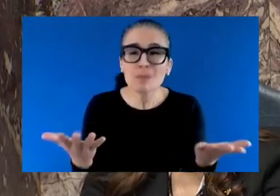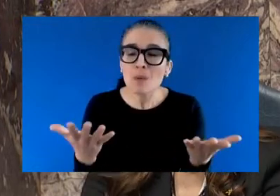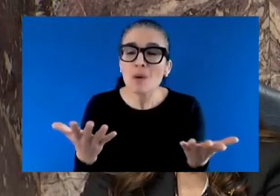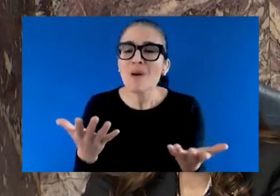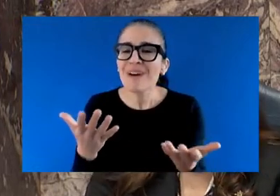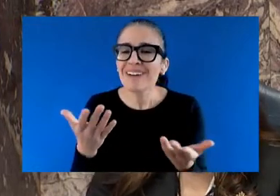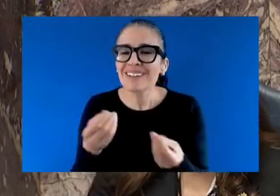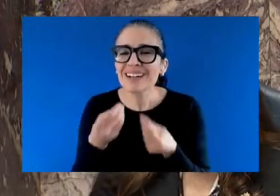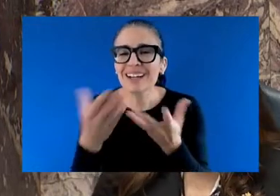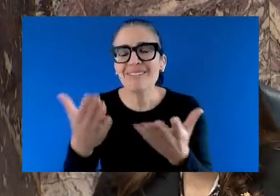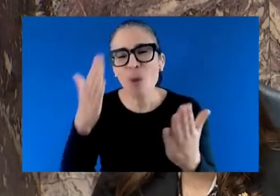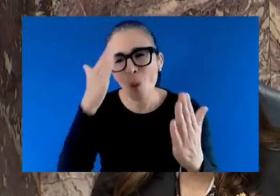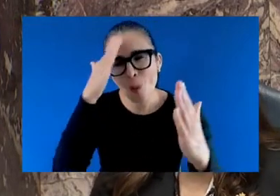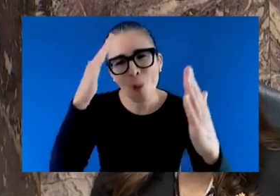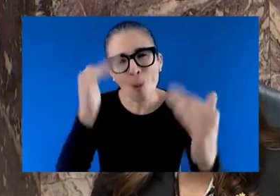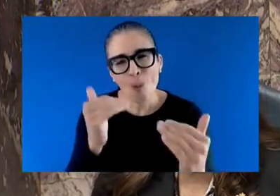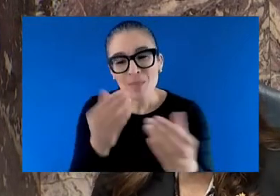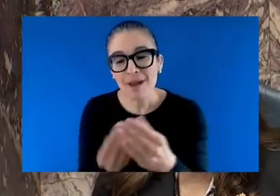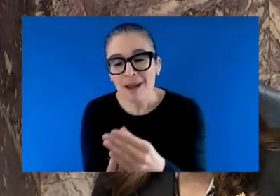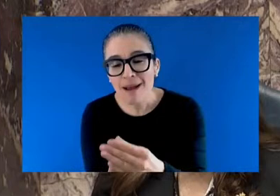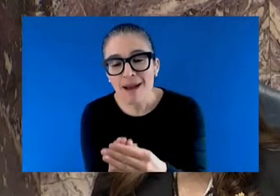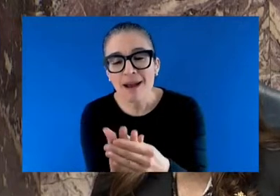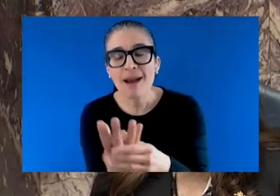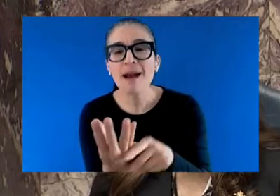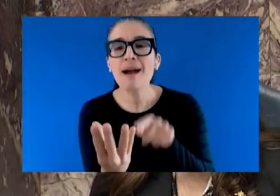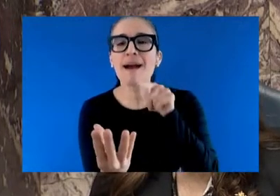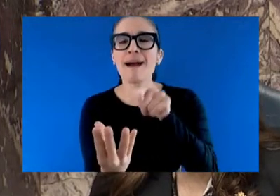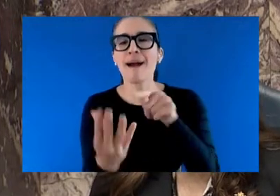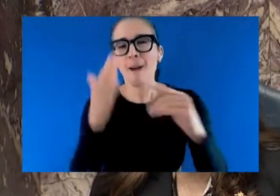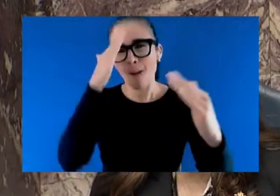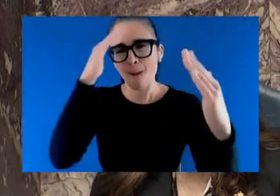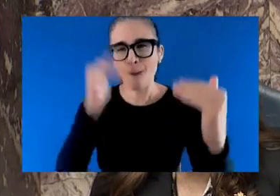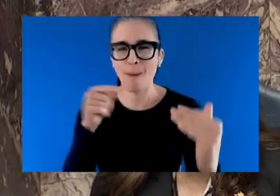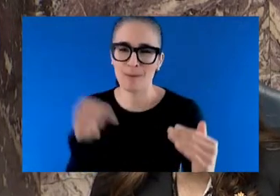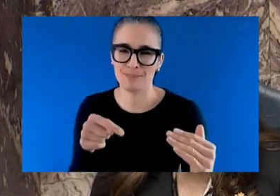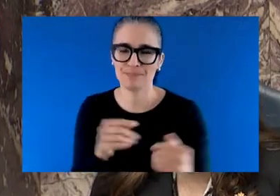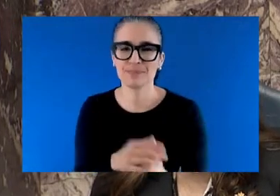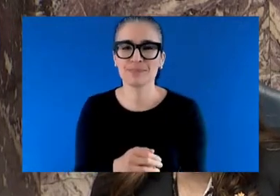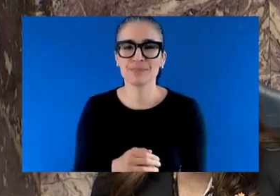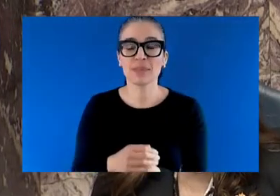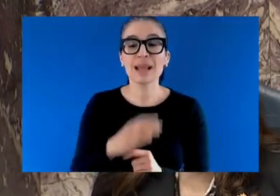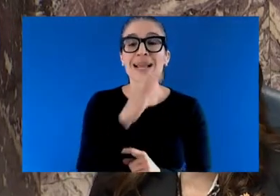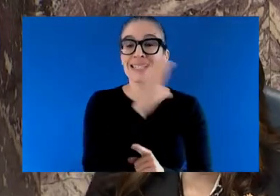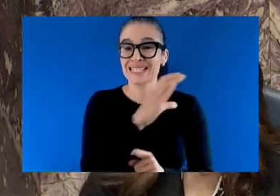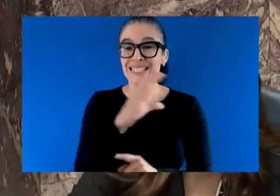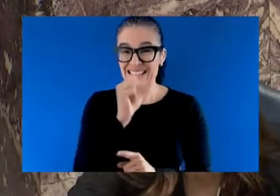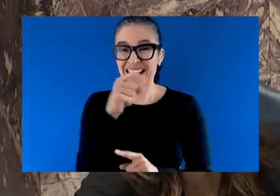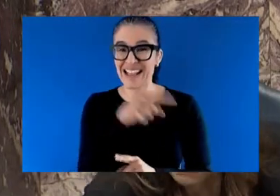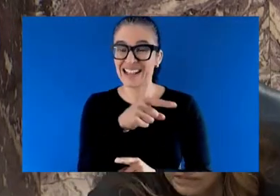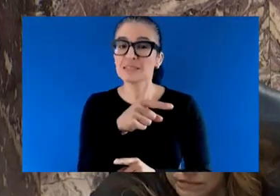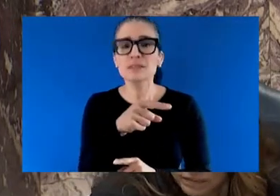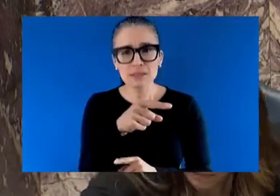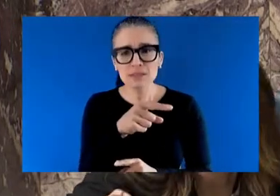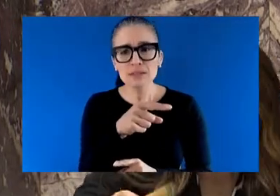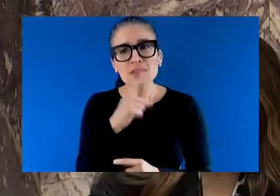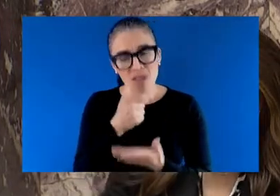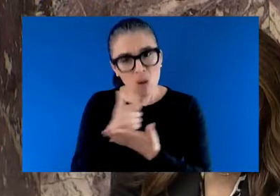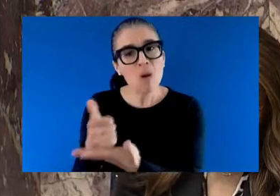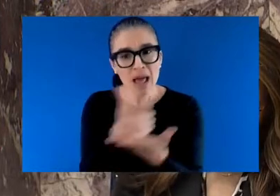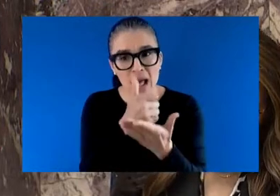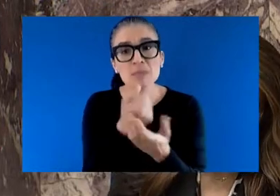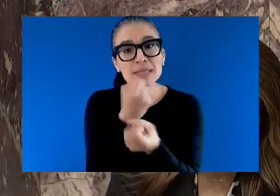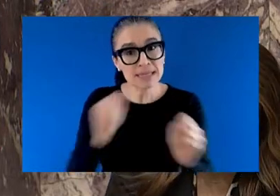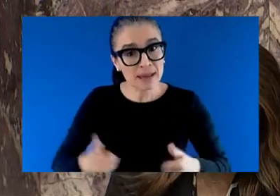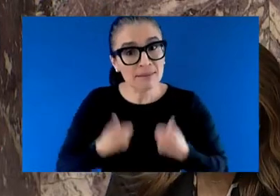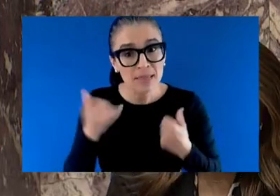and improve lives and ensure that no one has to face a cancer diagnosis alone. As we wear our daffodil